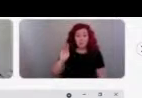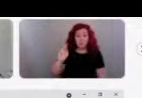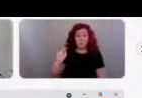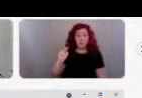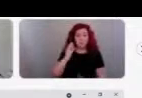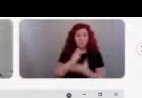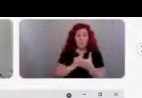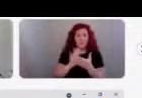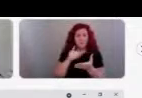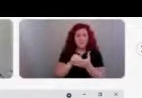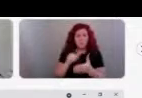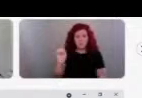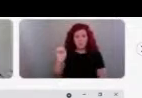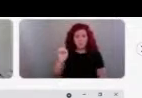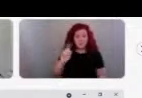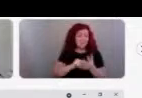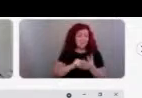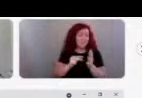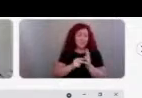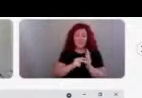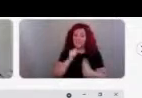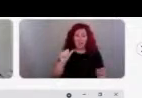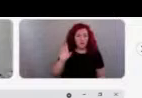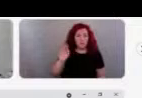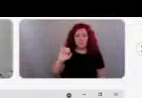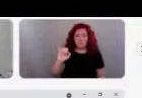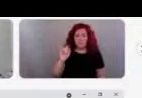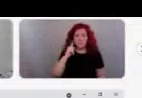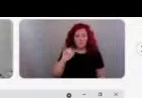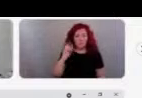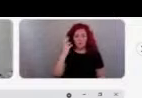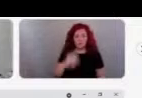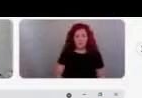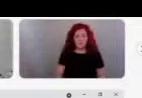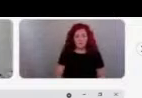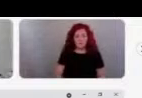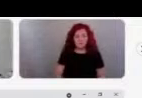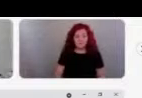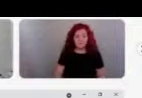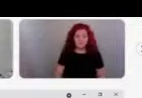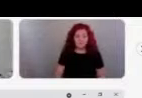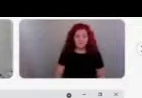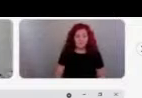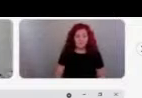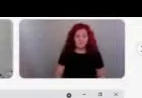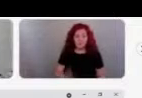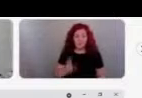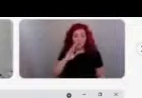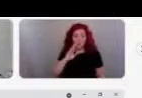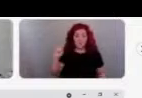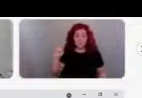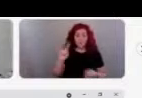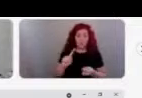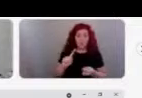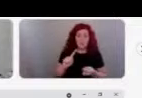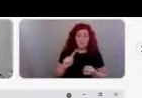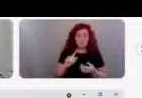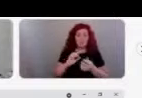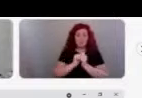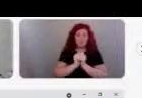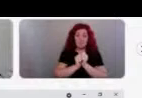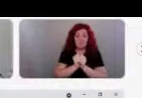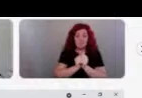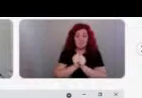therefore it is not a community of interest for that reason ultimately this will decrease competitiveness and throw